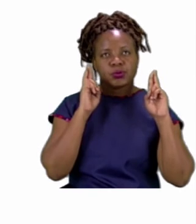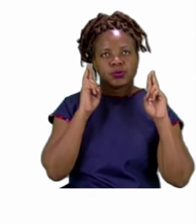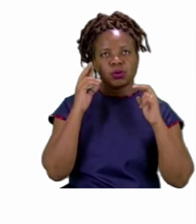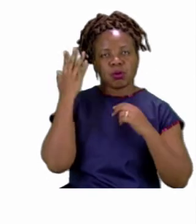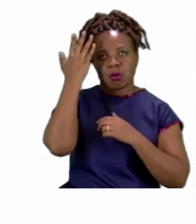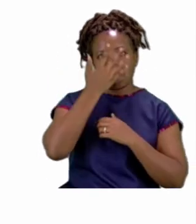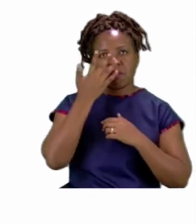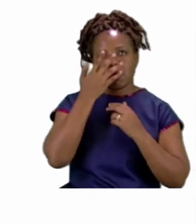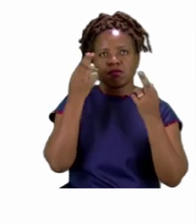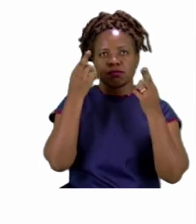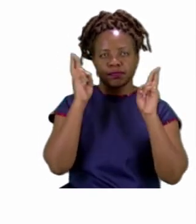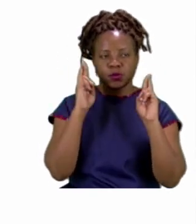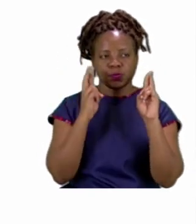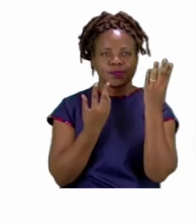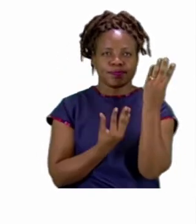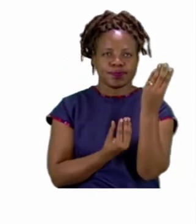kitchen,